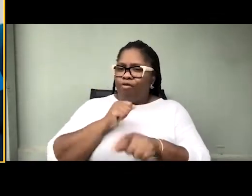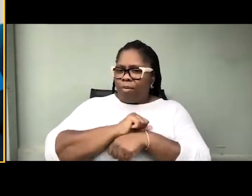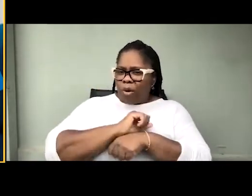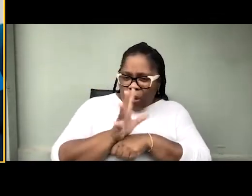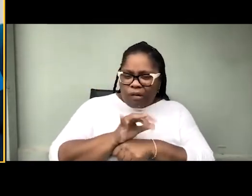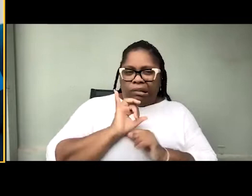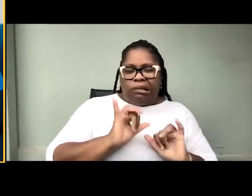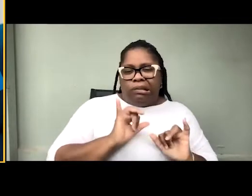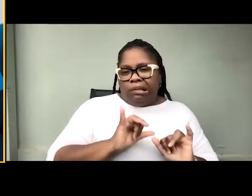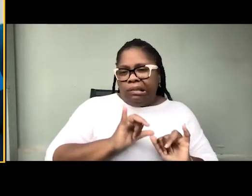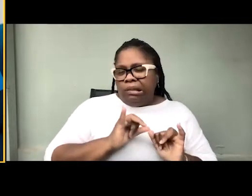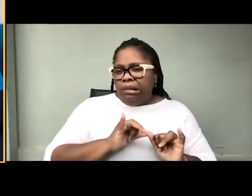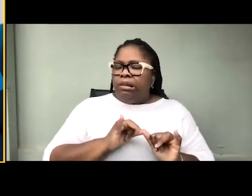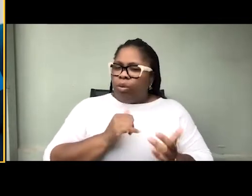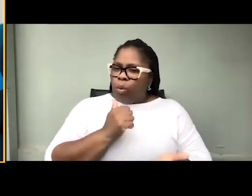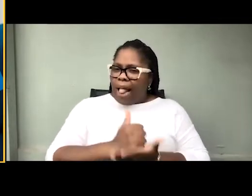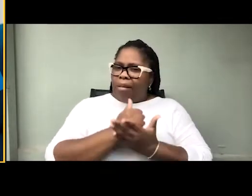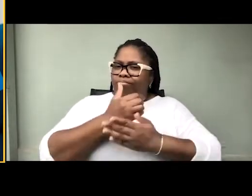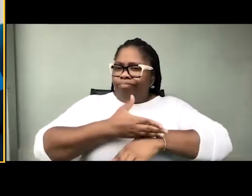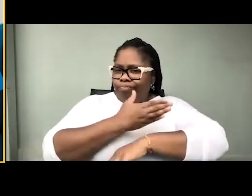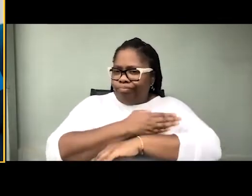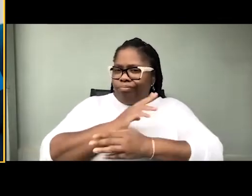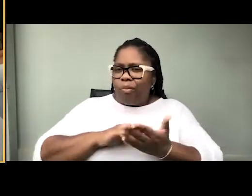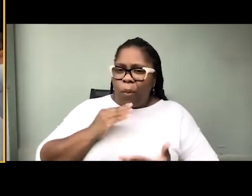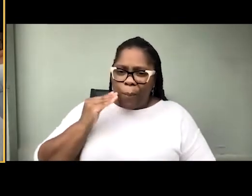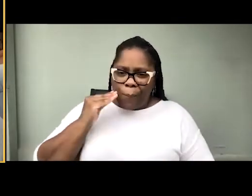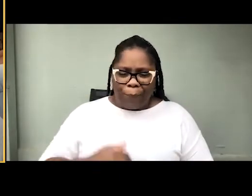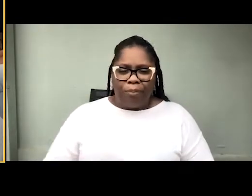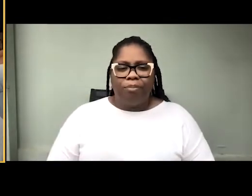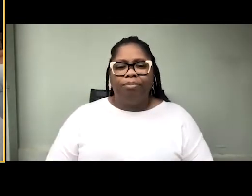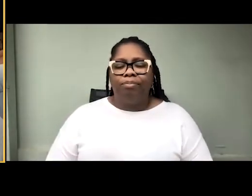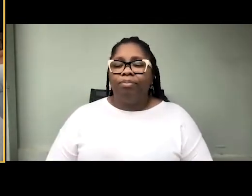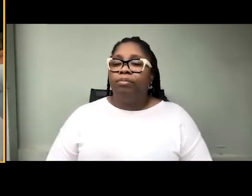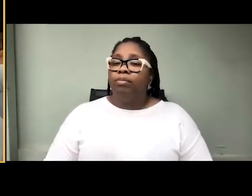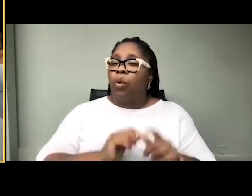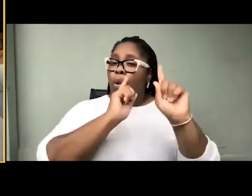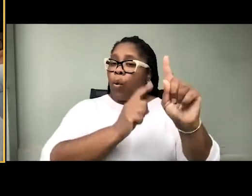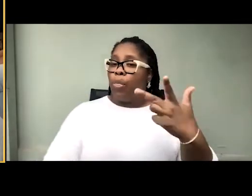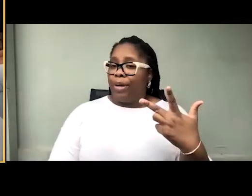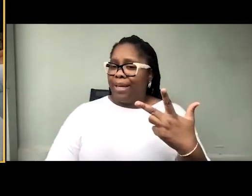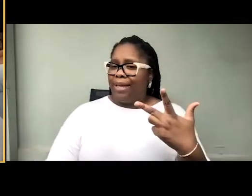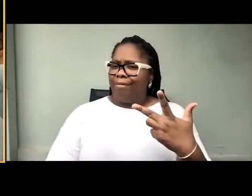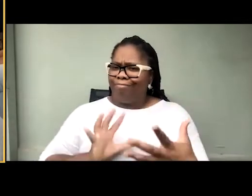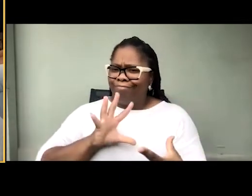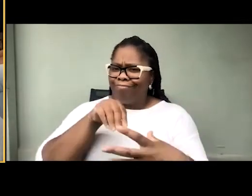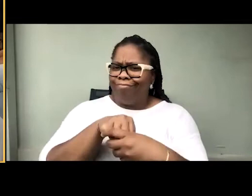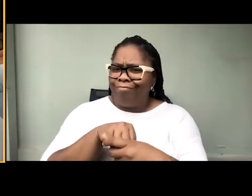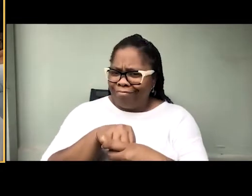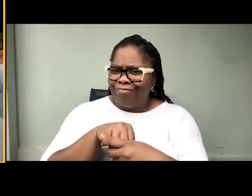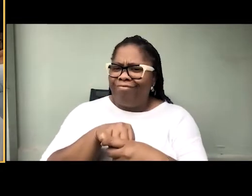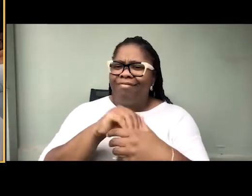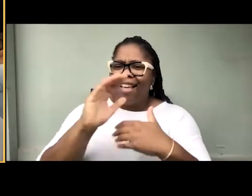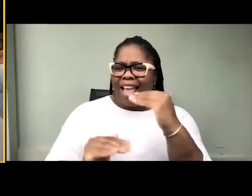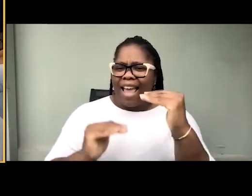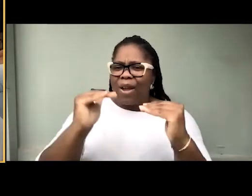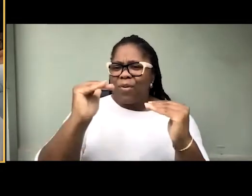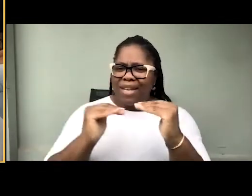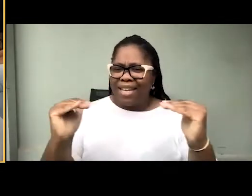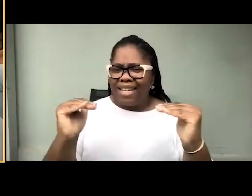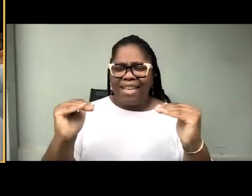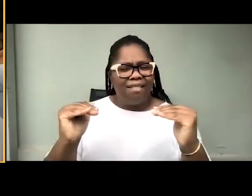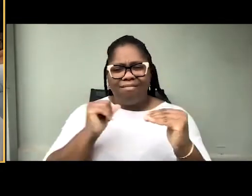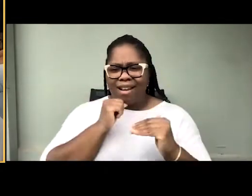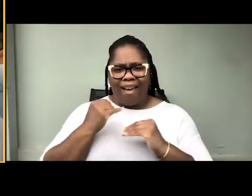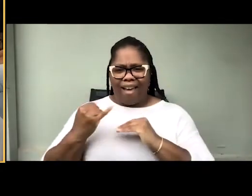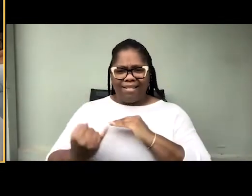advancing nursing home innovation. Goal 3 is inclusion and equity, not isolation. So we felt